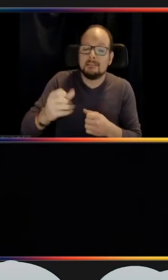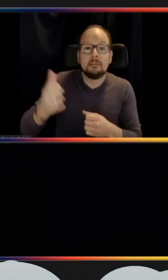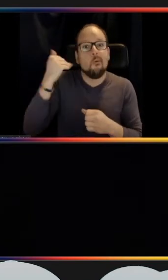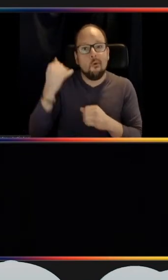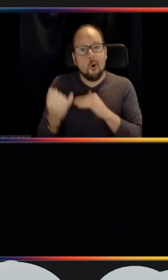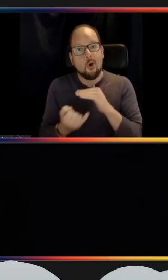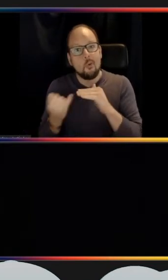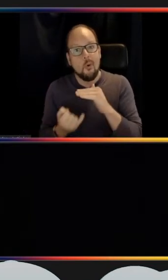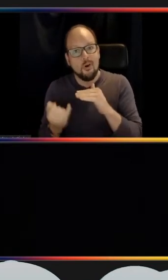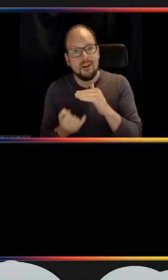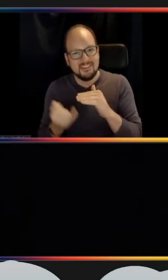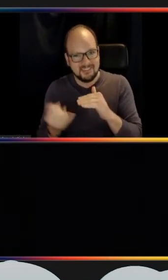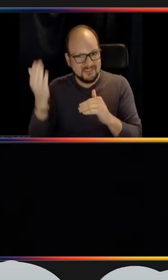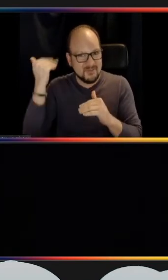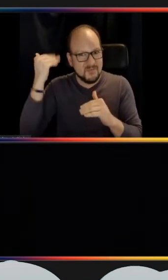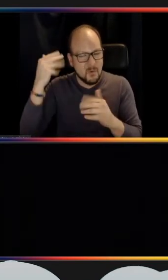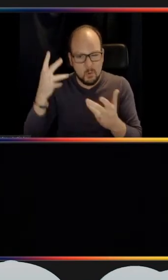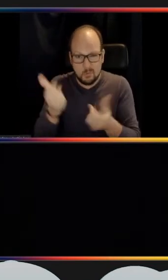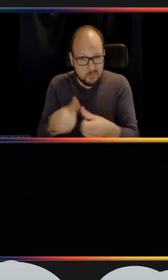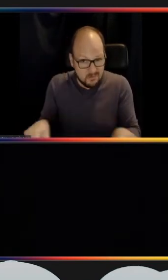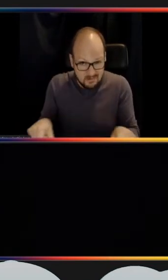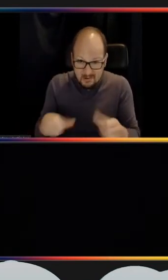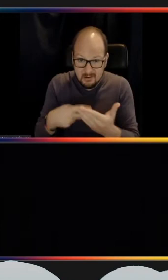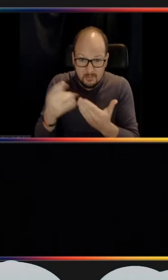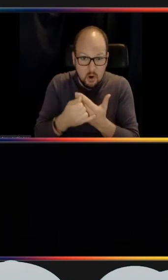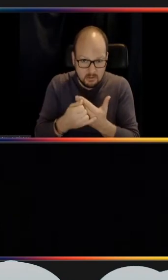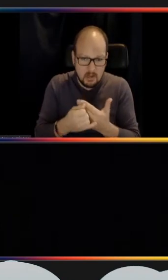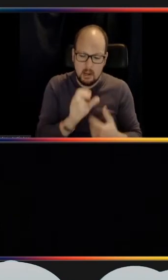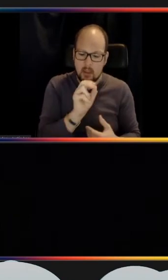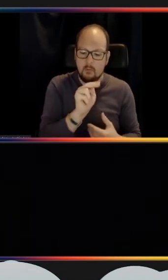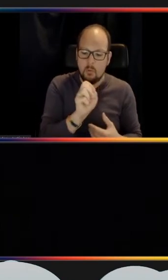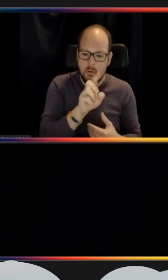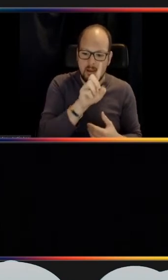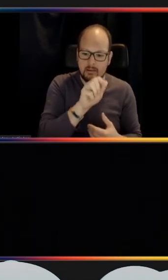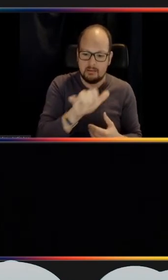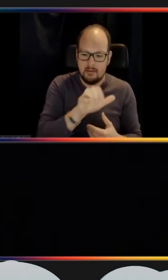time. Yeah, any other projects besides One Day at a Time?